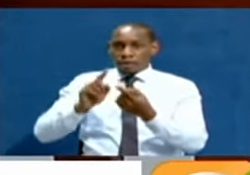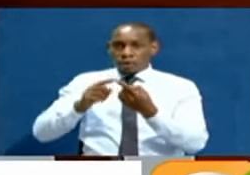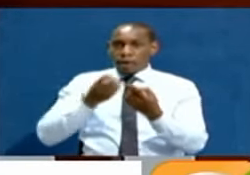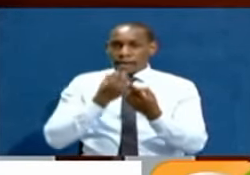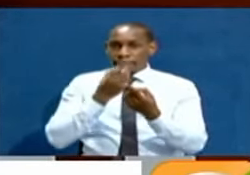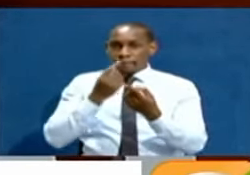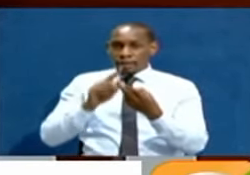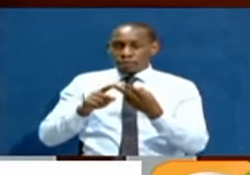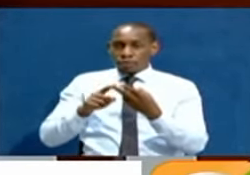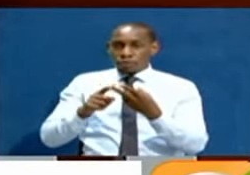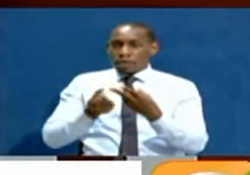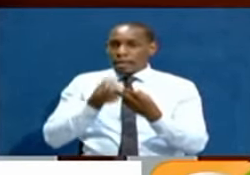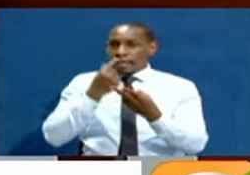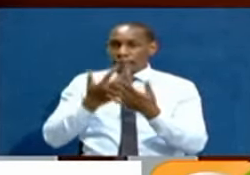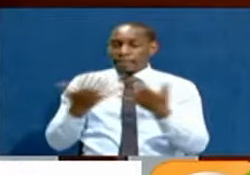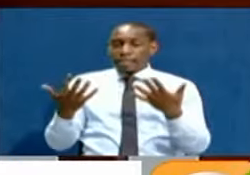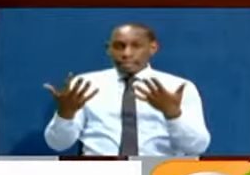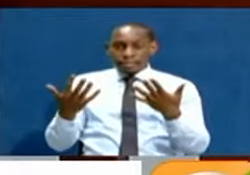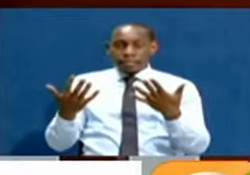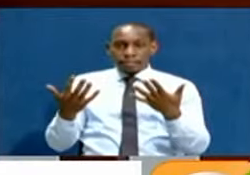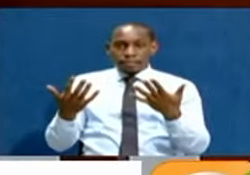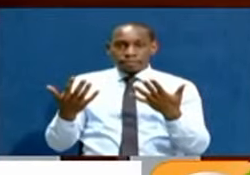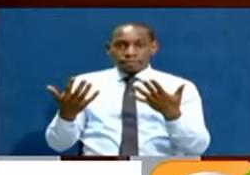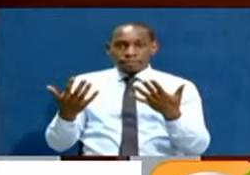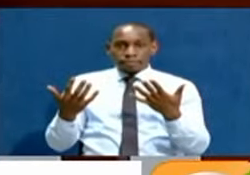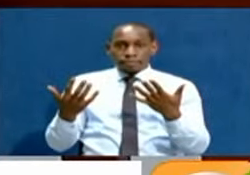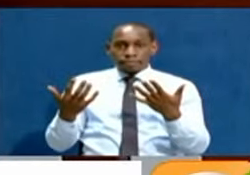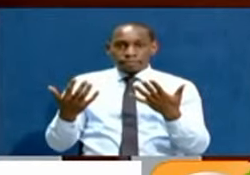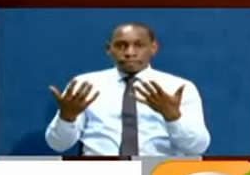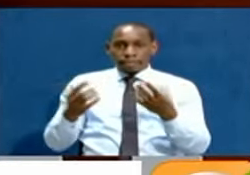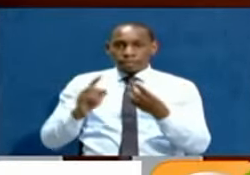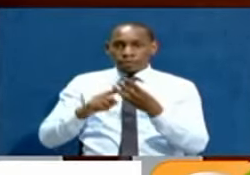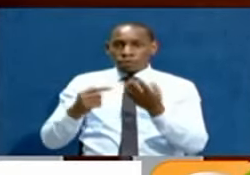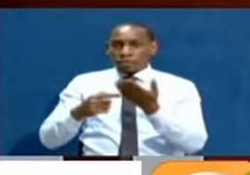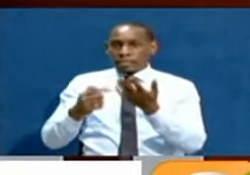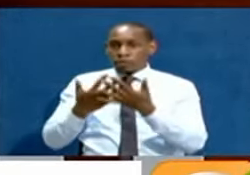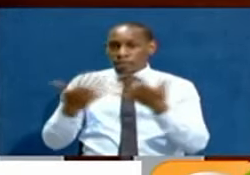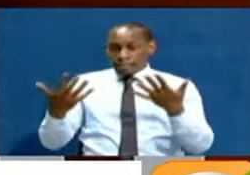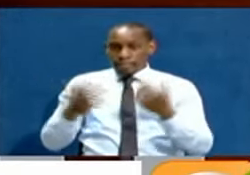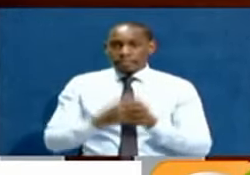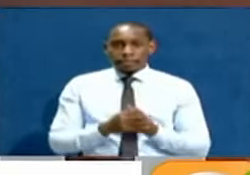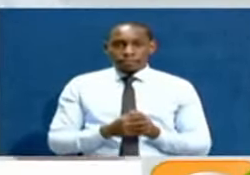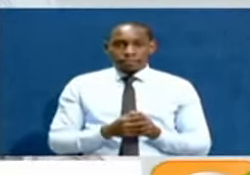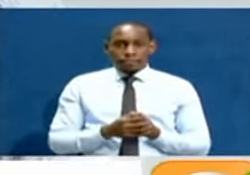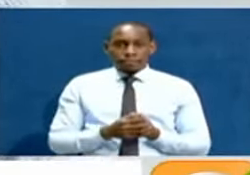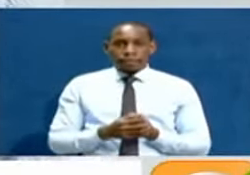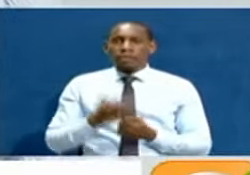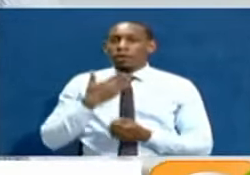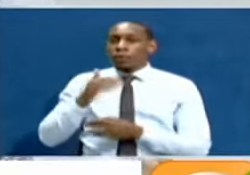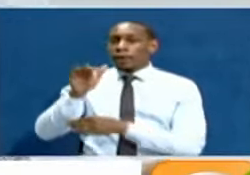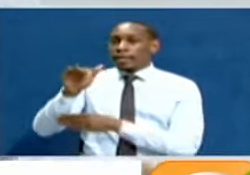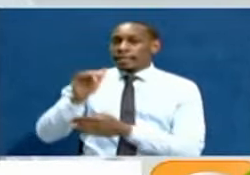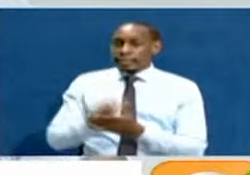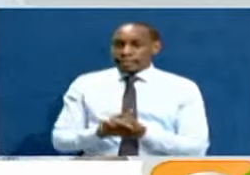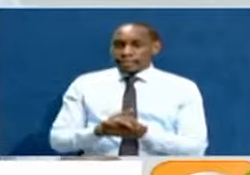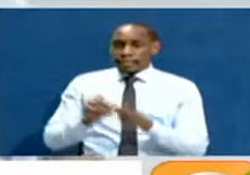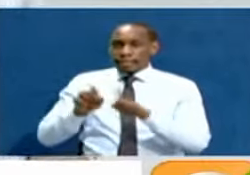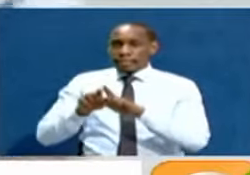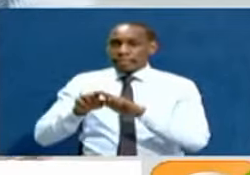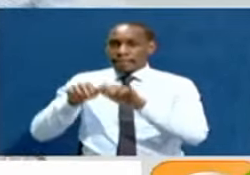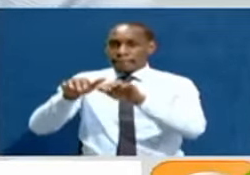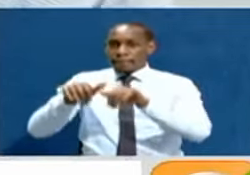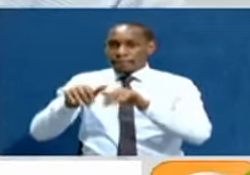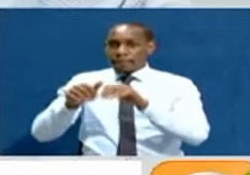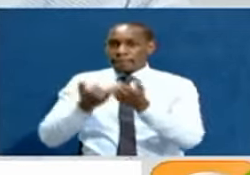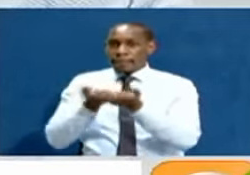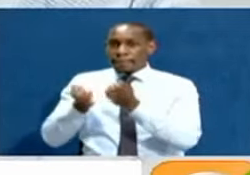flowers, pharmaceutical products, and those kind of things, electronics. That's a big deal thing for us. I was about to ask you, pharma, is that also a big